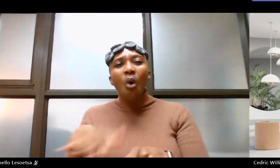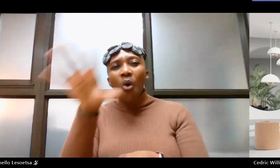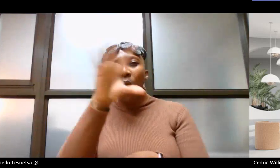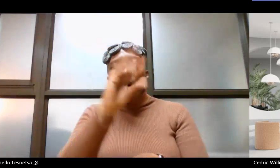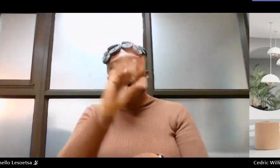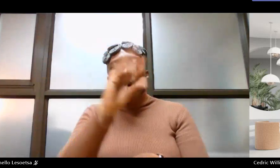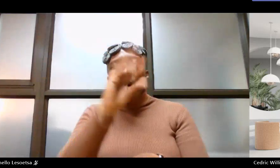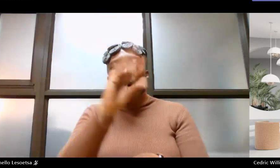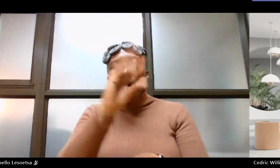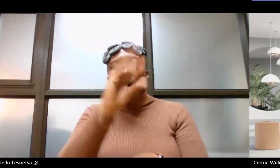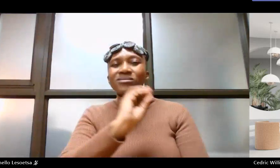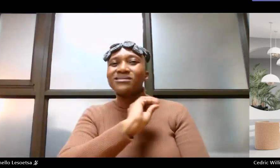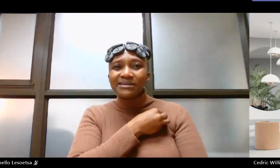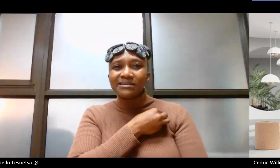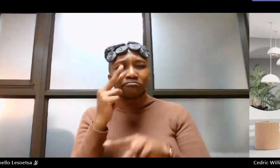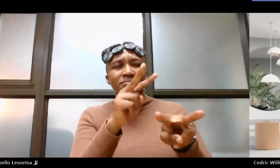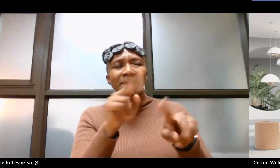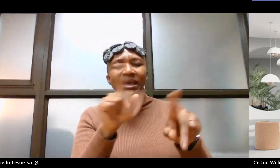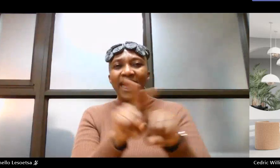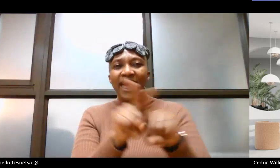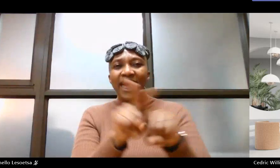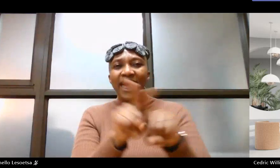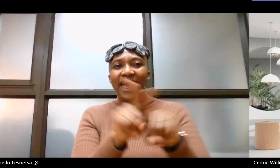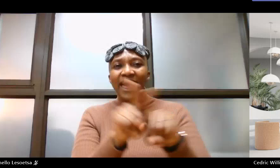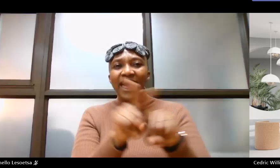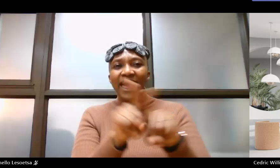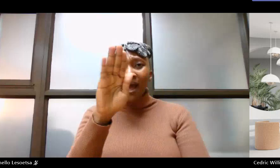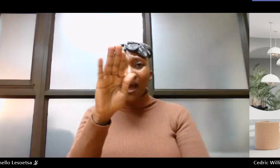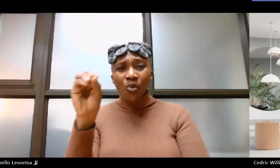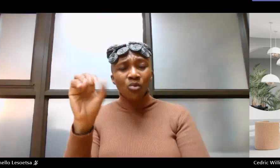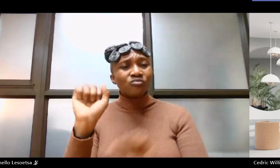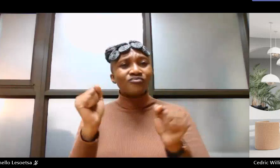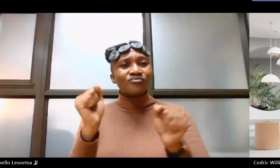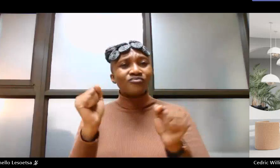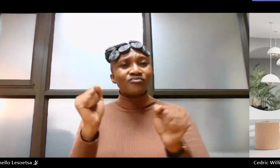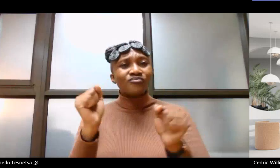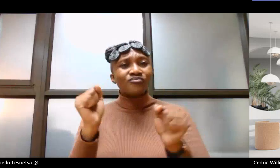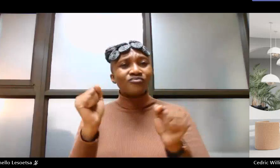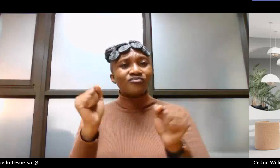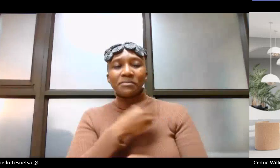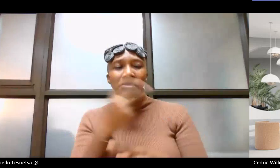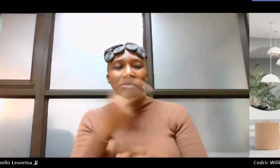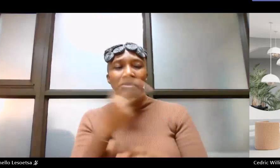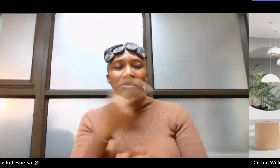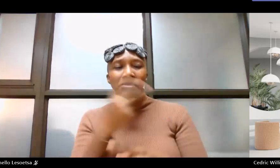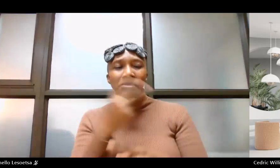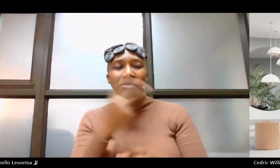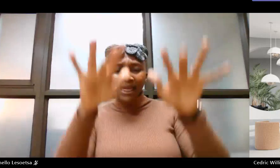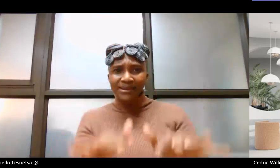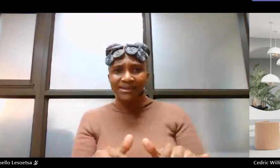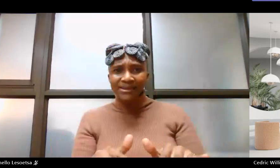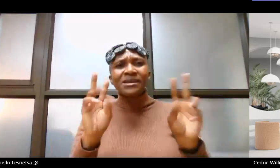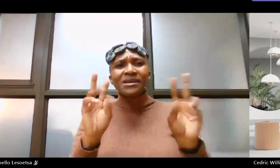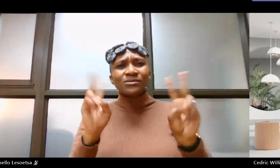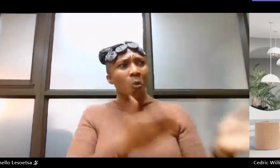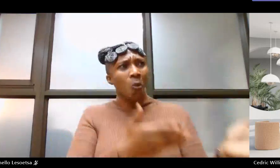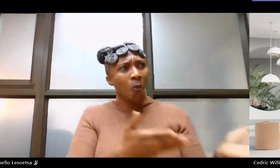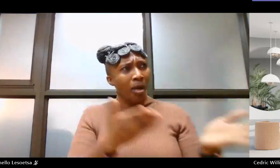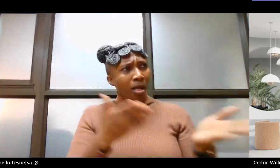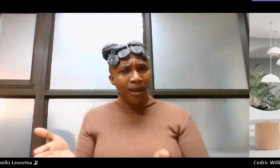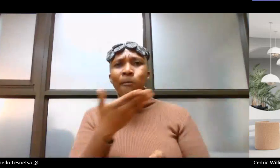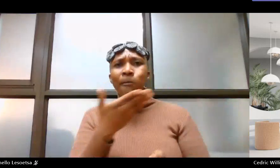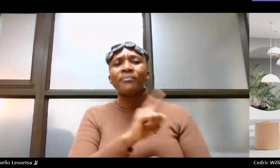taken as taboo. Some disabilities are taken as a blessing and people welcome them. But it's just